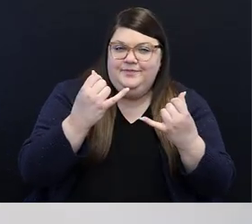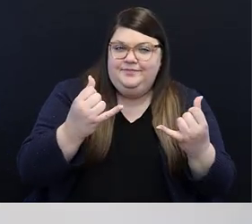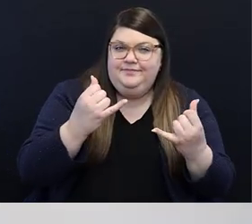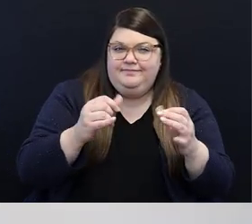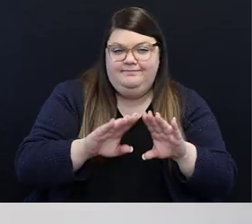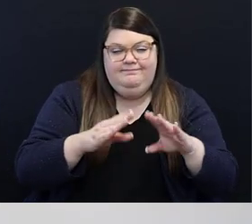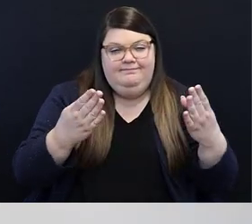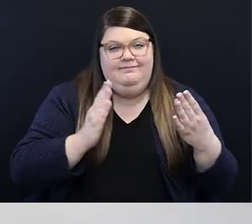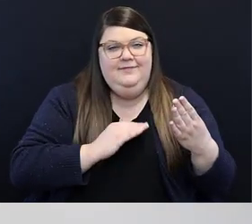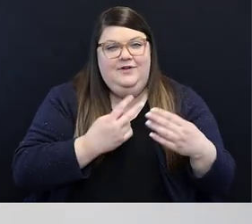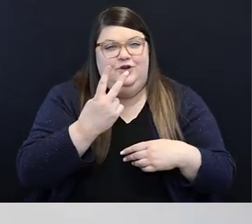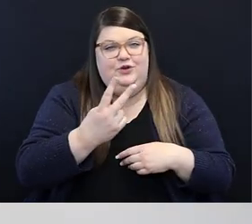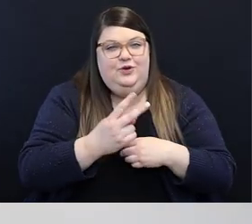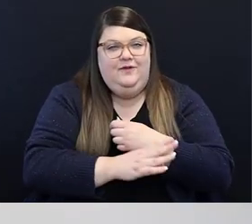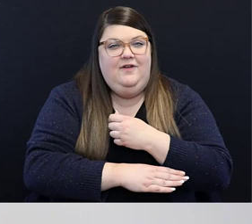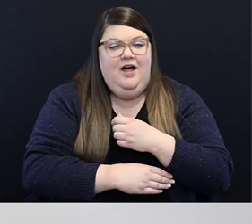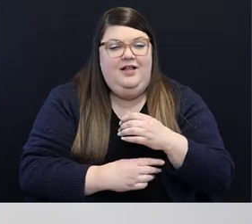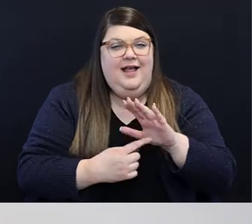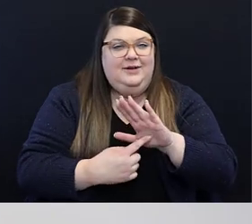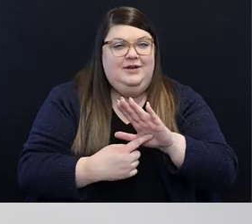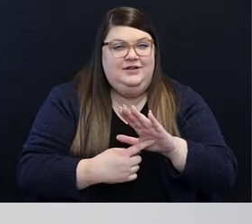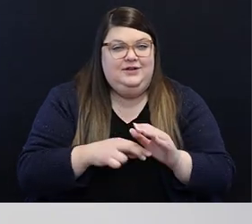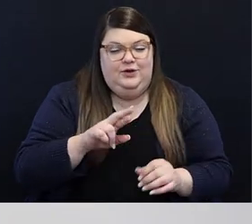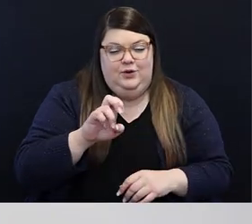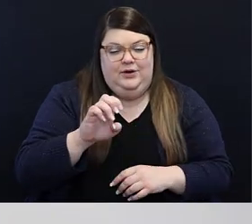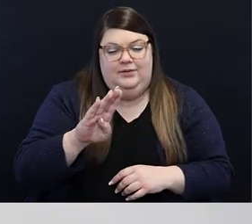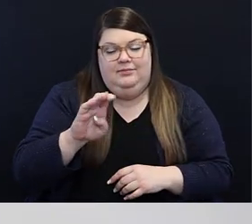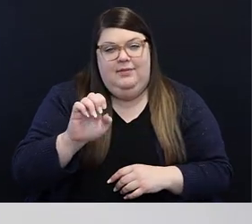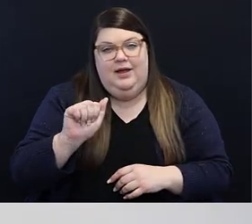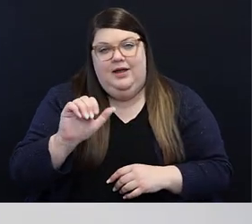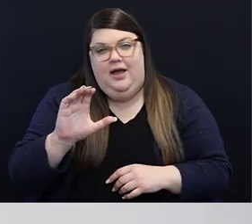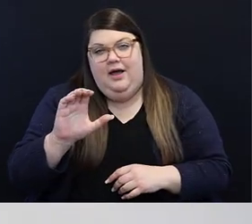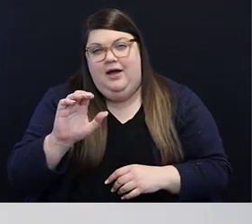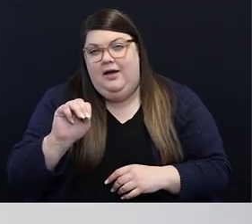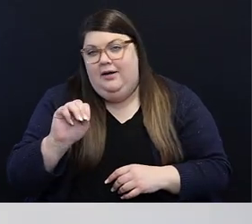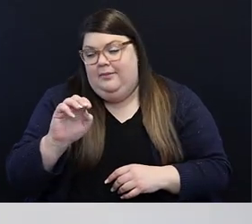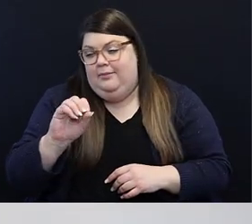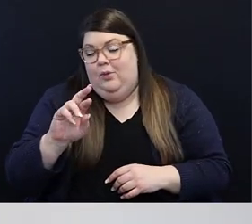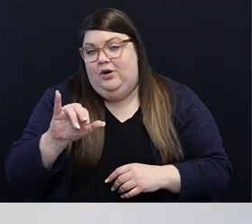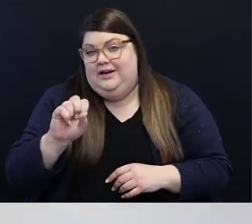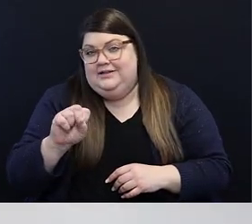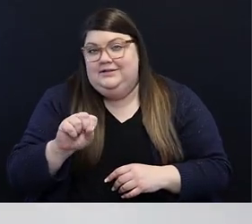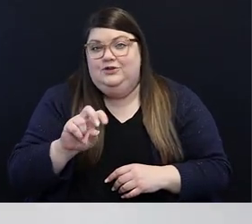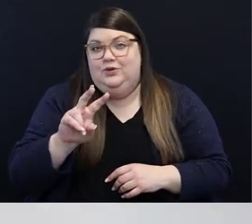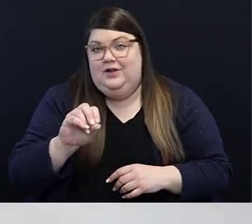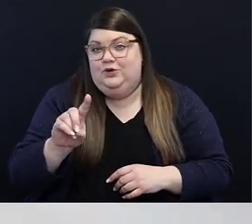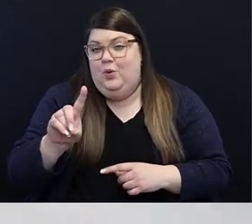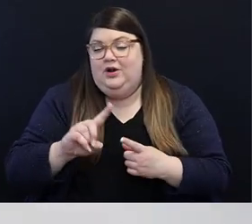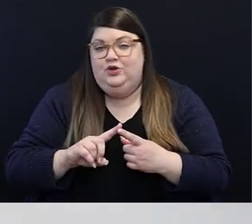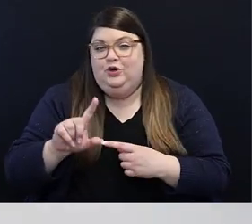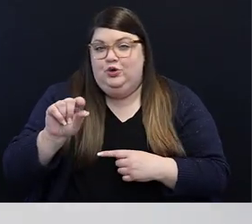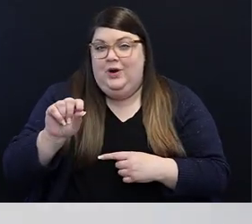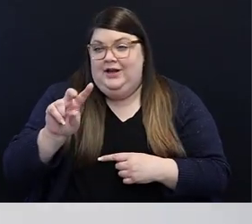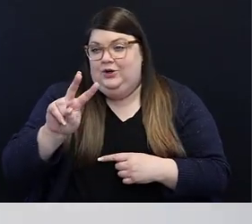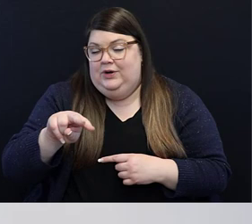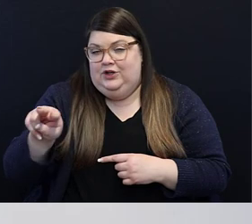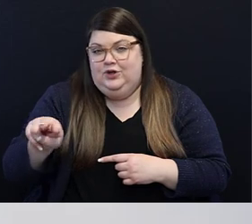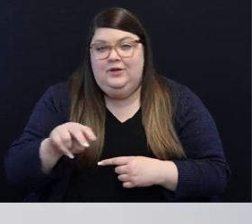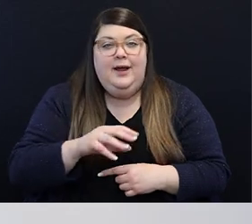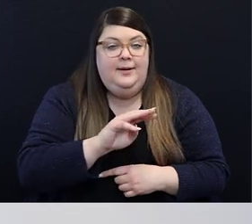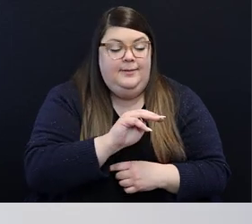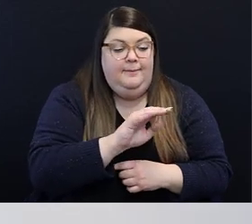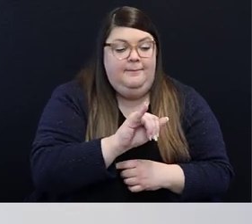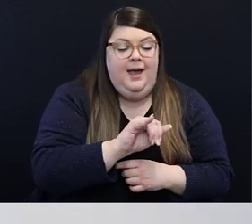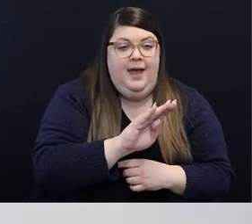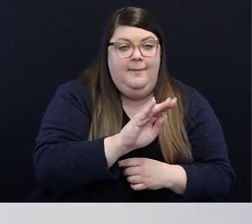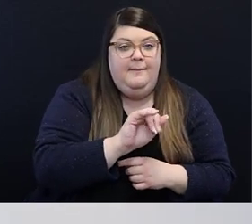you today the opening of our two fall exhibitions, Rebecca Morris, 2001 to 2022, and My Barbarian in